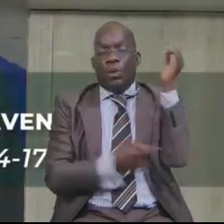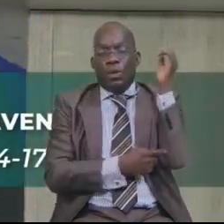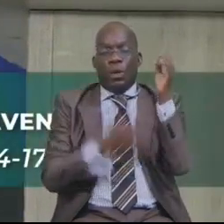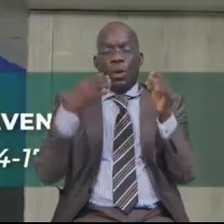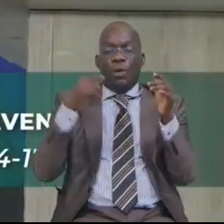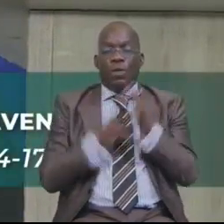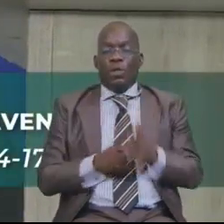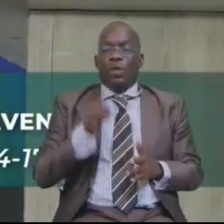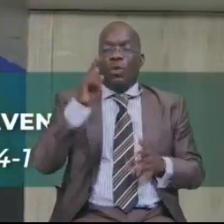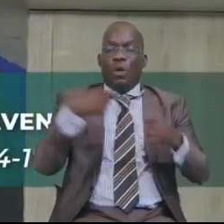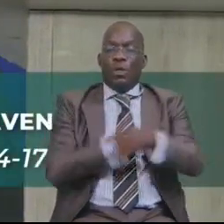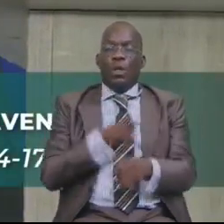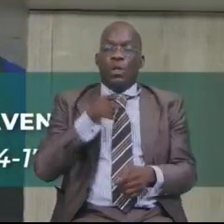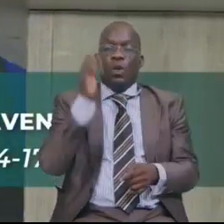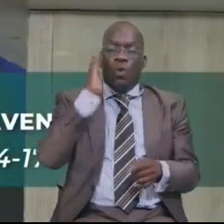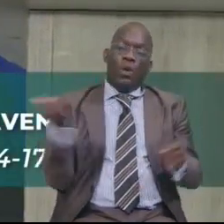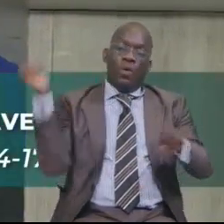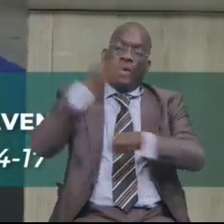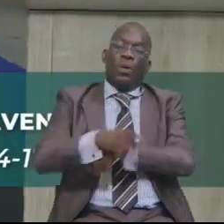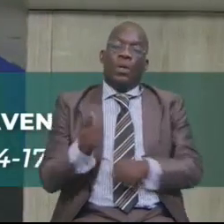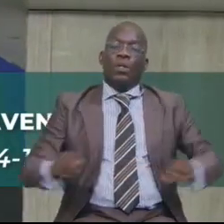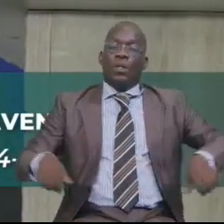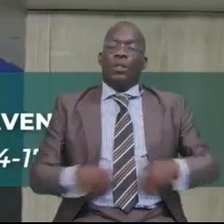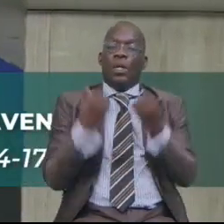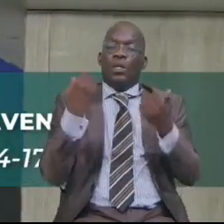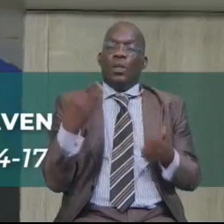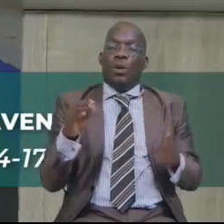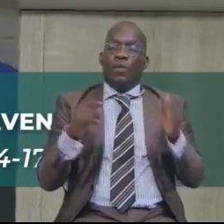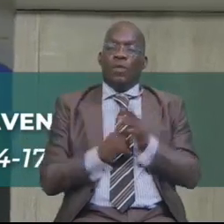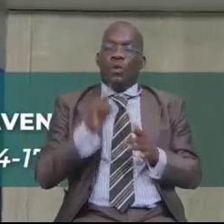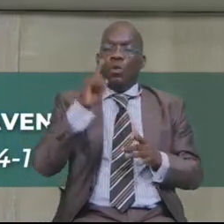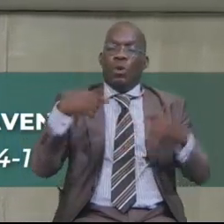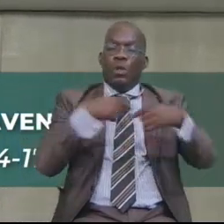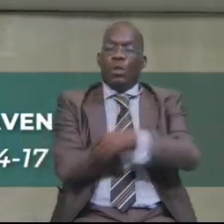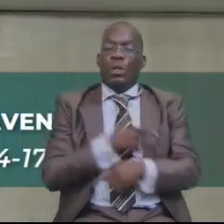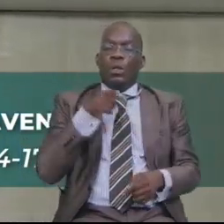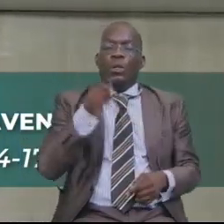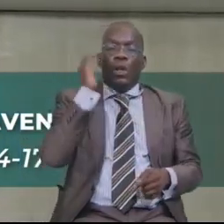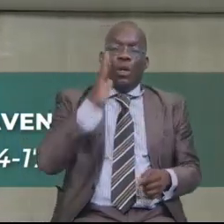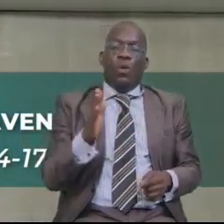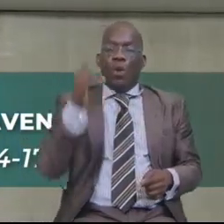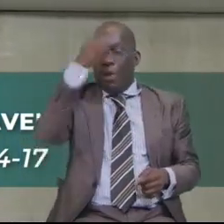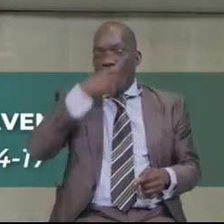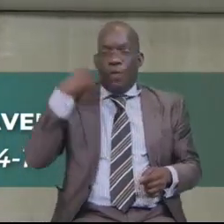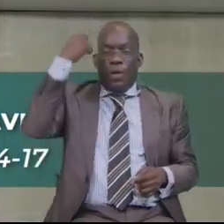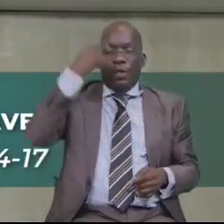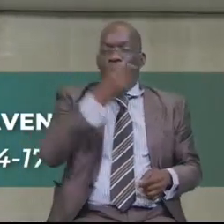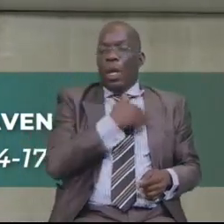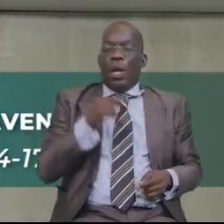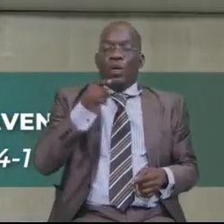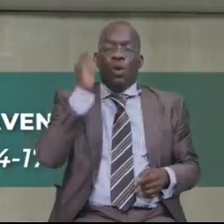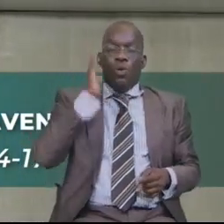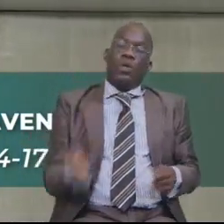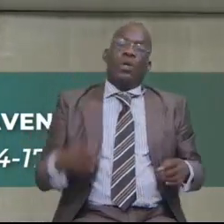will overcome. The challenges of this one day, you will face, and you'll be triumphant